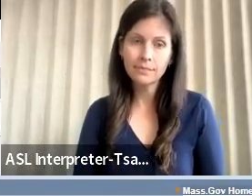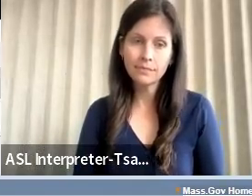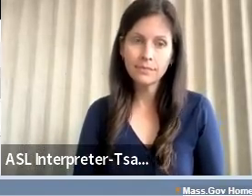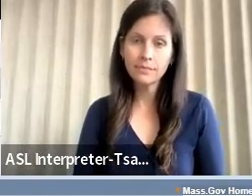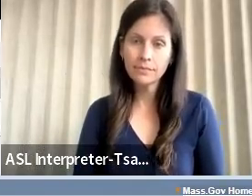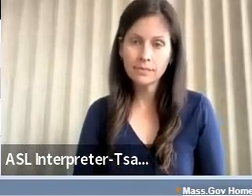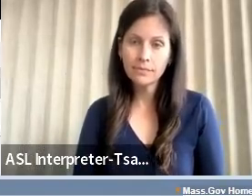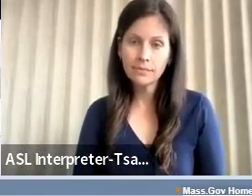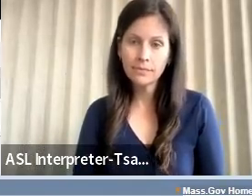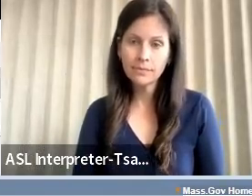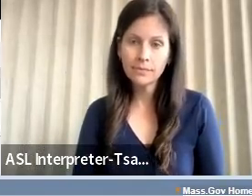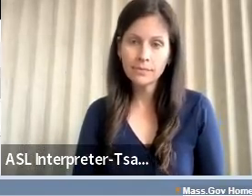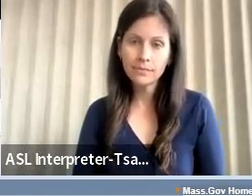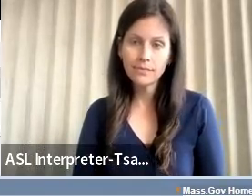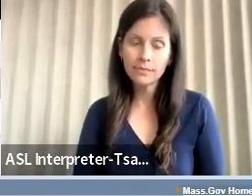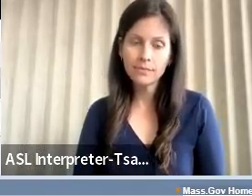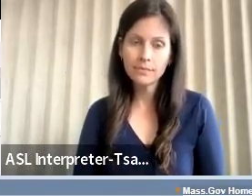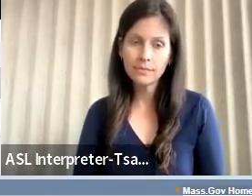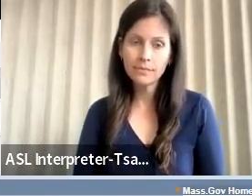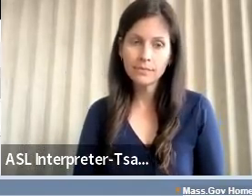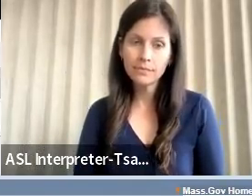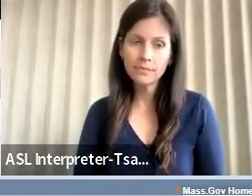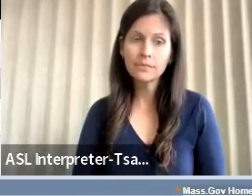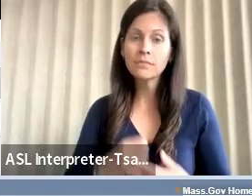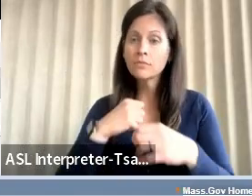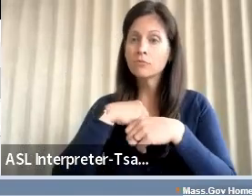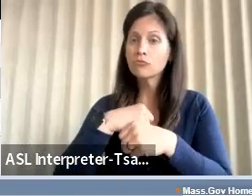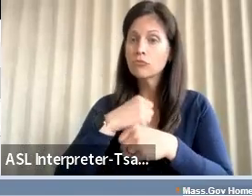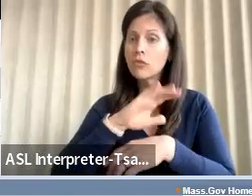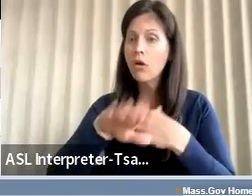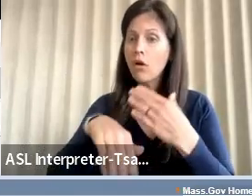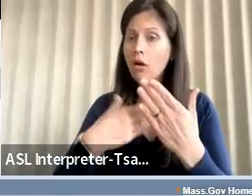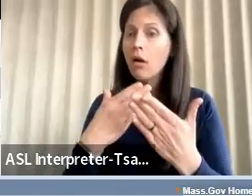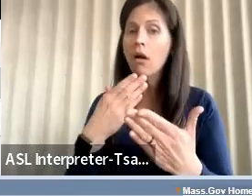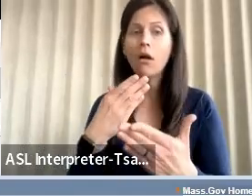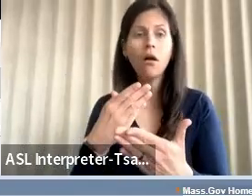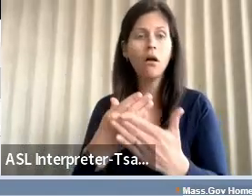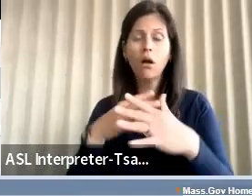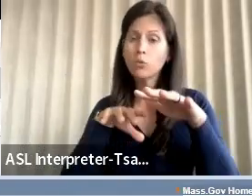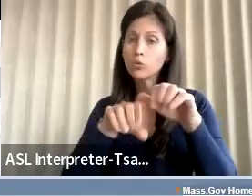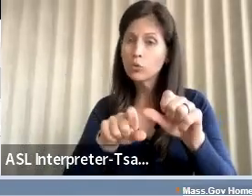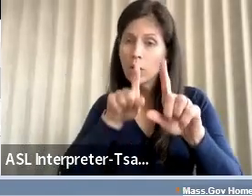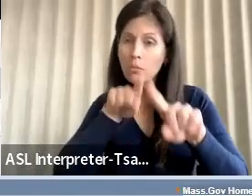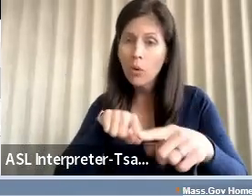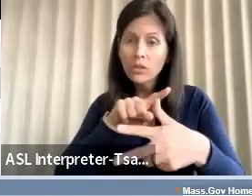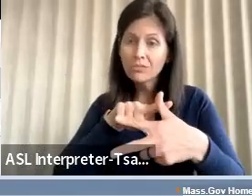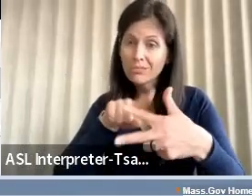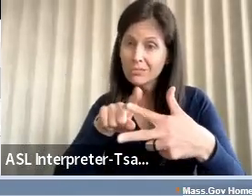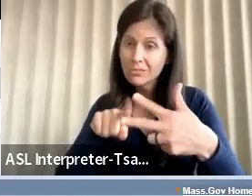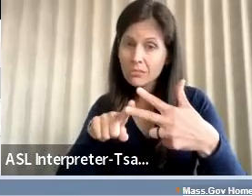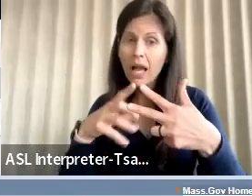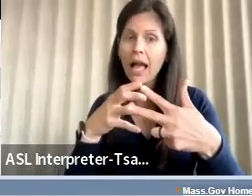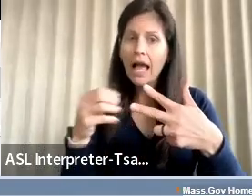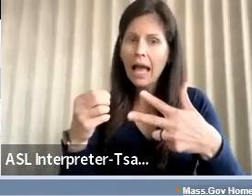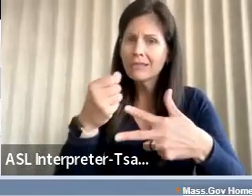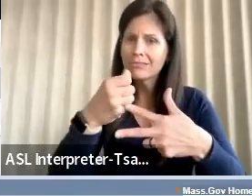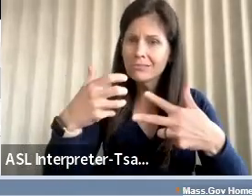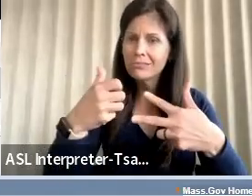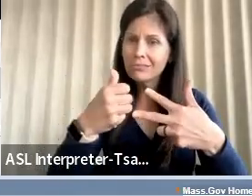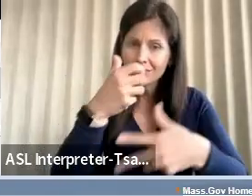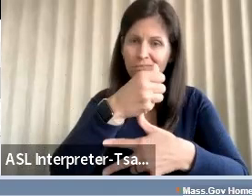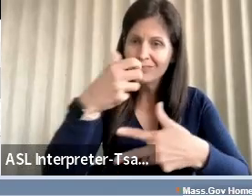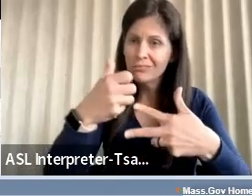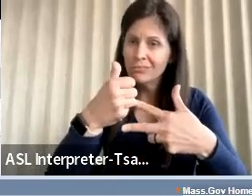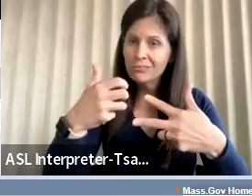Here you can generate all restraint reports as well as view a brief description of the management